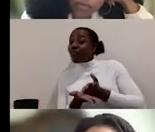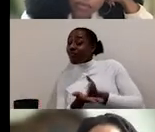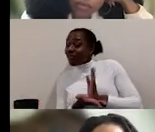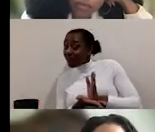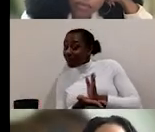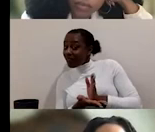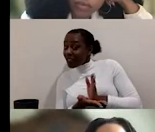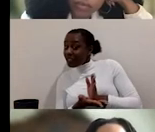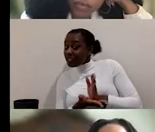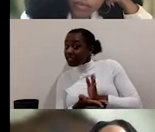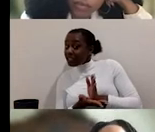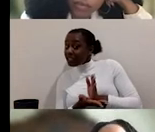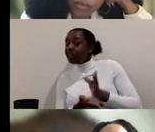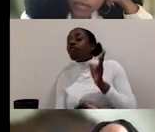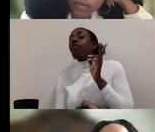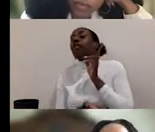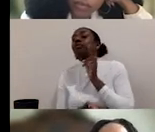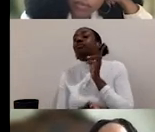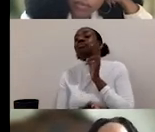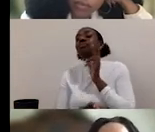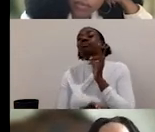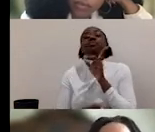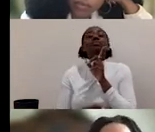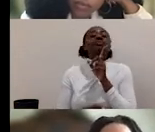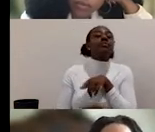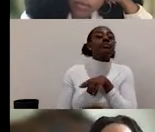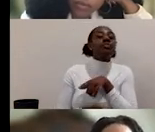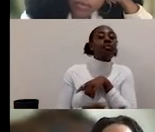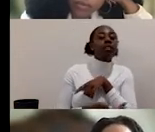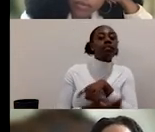Let's see the response.